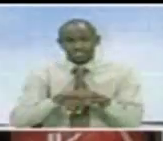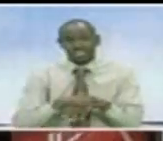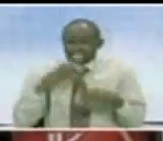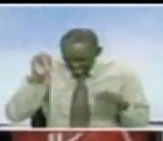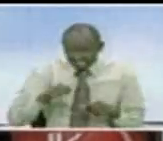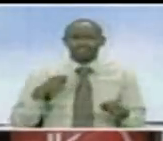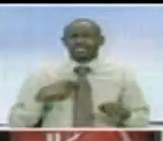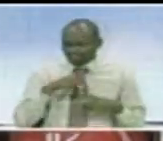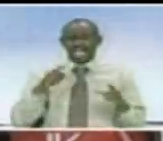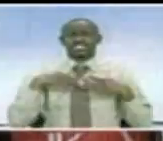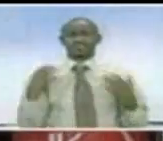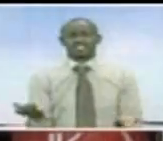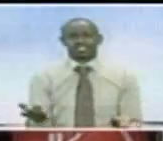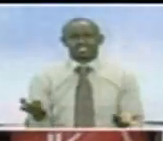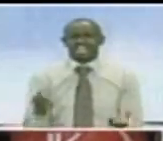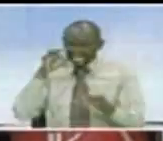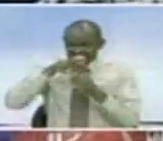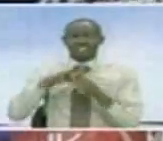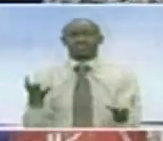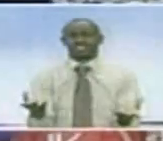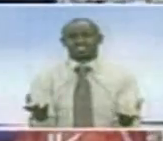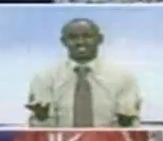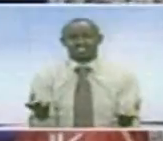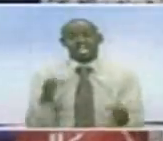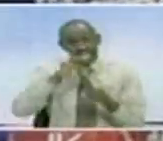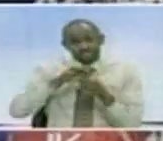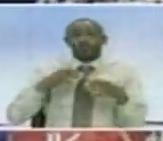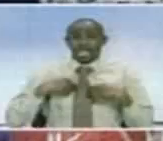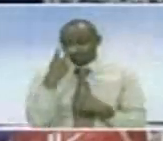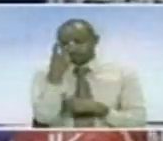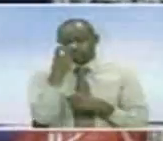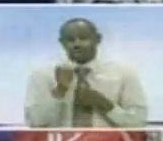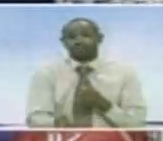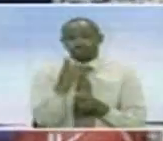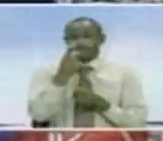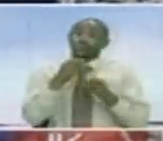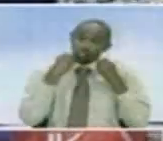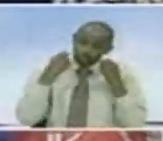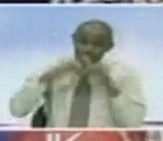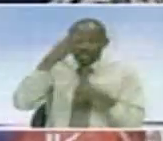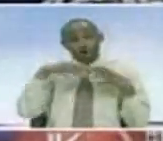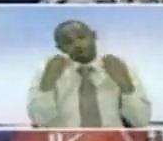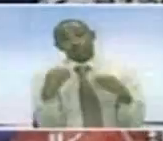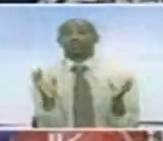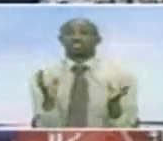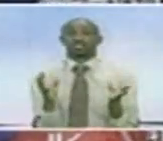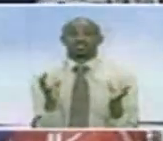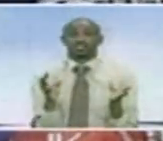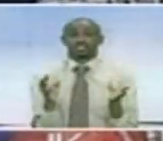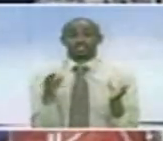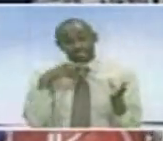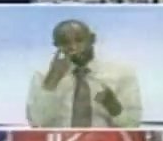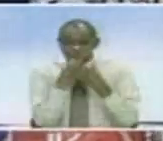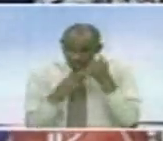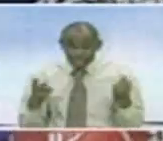I accepted them. In an election, there are two sides of the coin, winning or losing. You go into it knowing, and